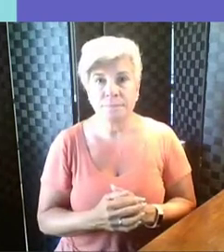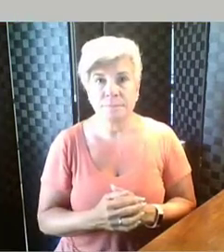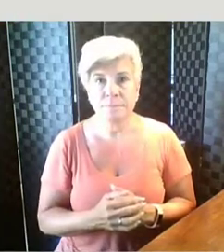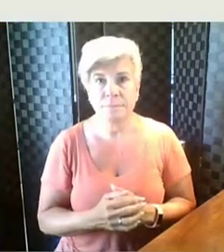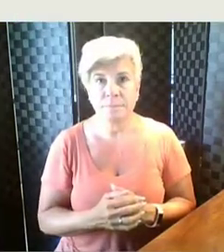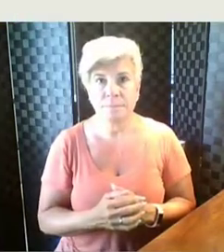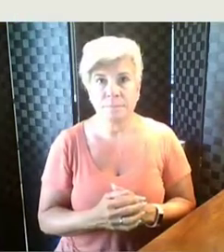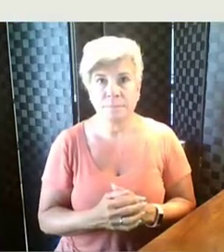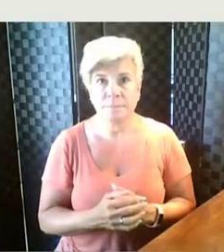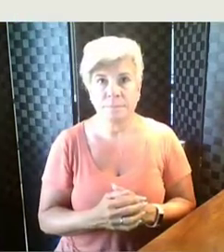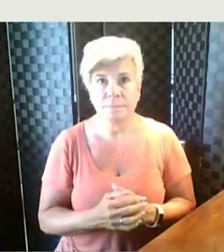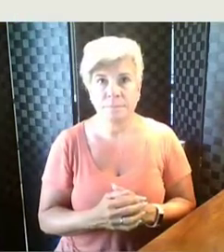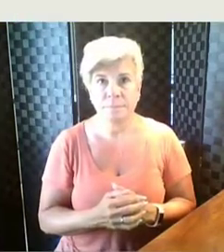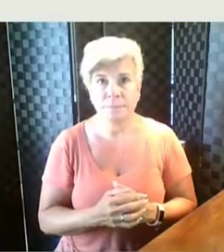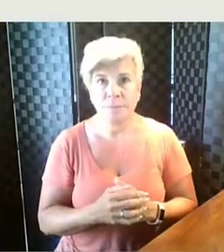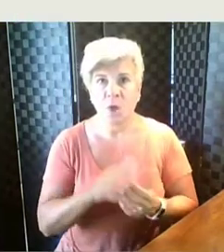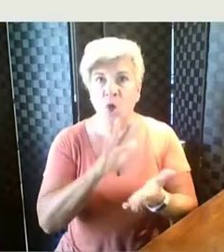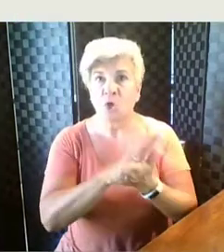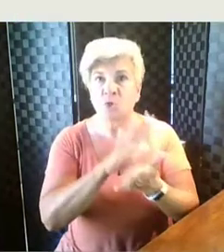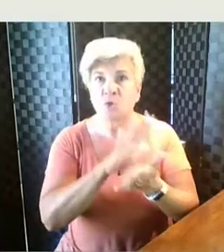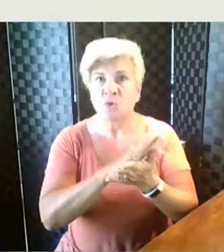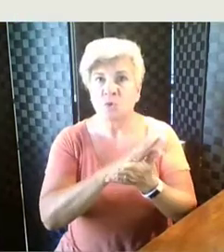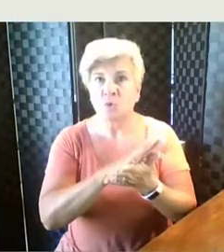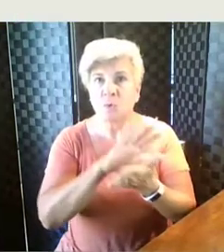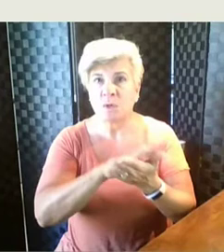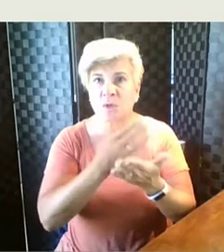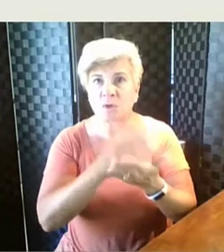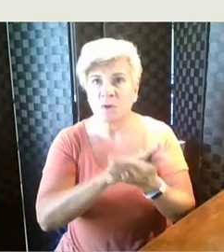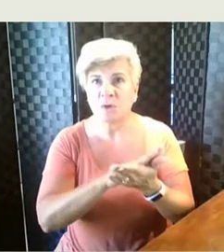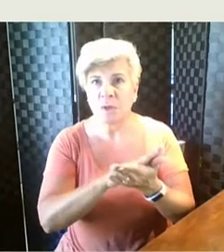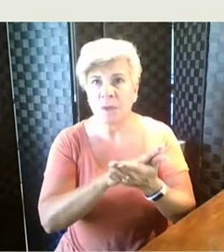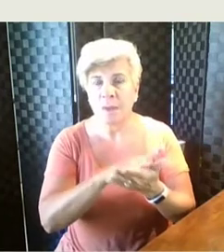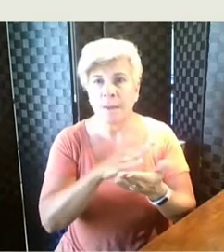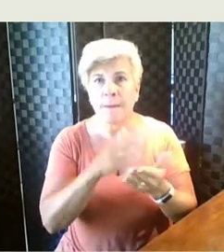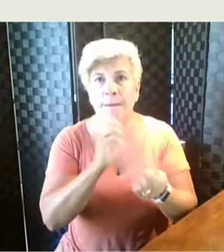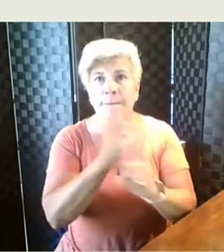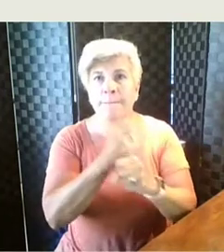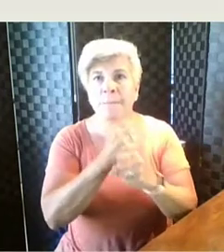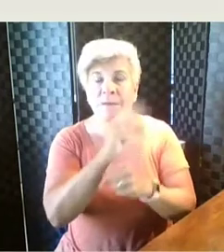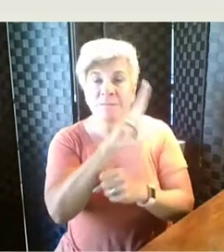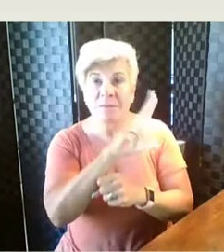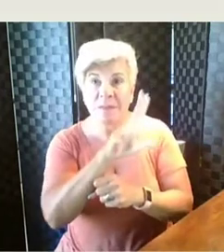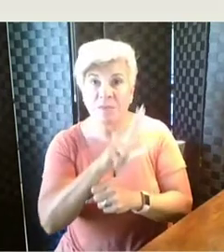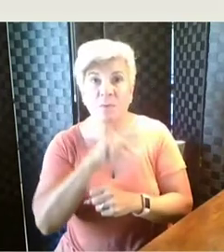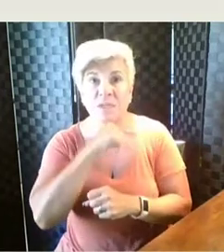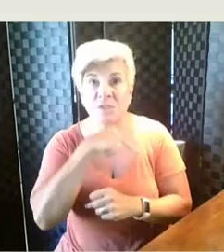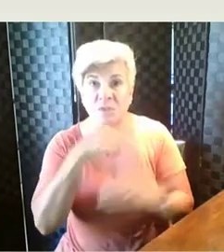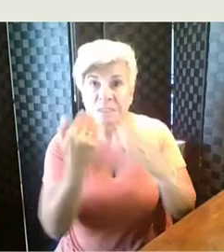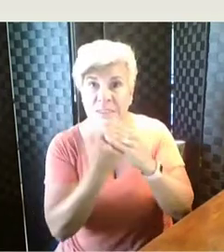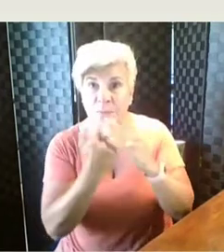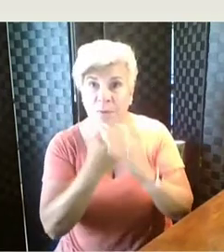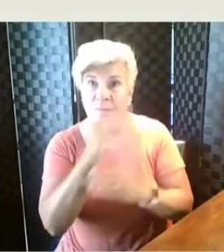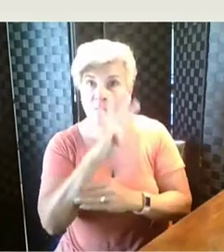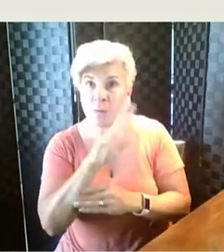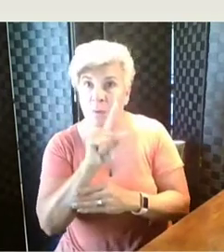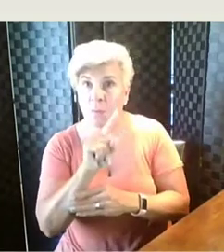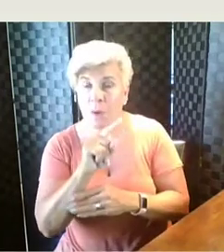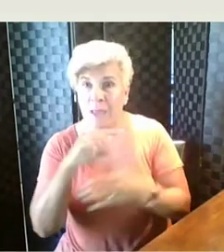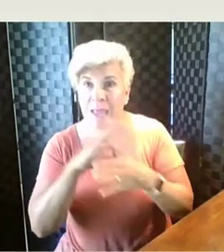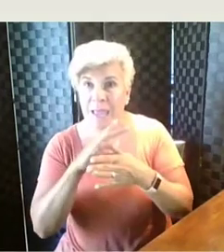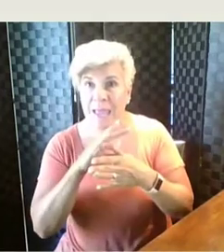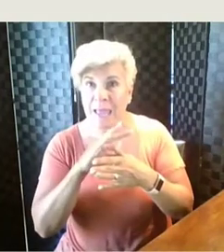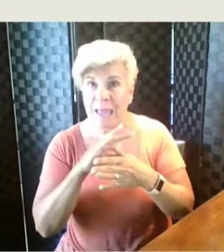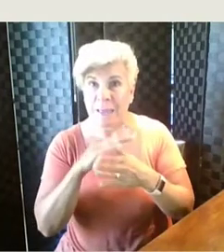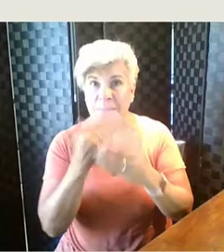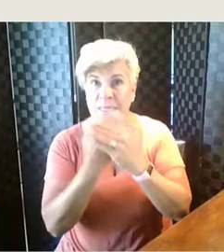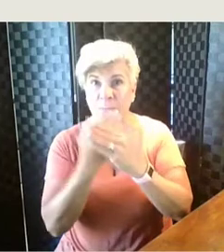The school cooks made 53 turkey sandwiches and 41 ham sandwiches for today's lunch. How many sandwiches